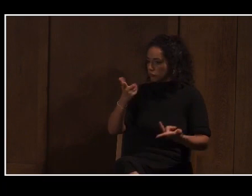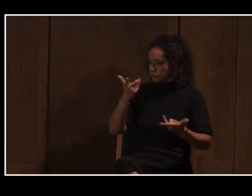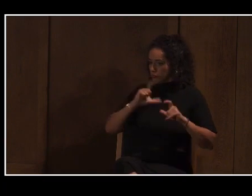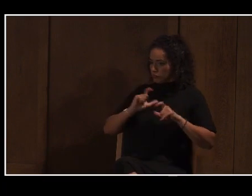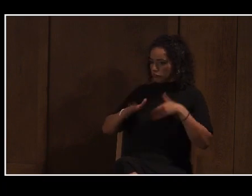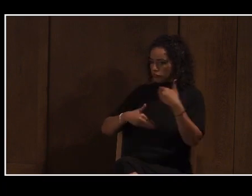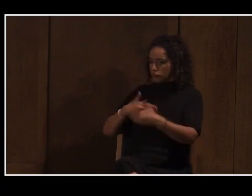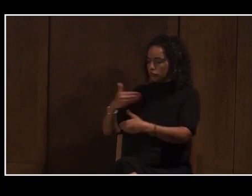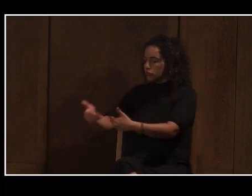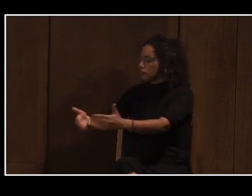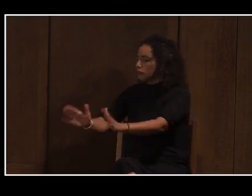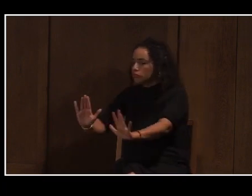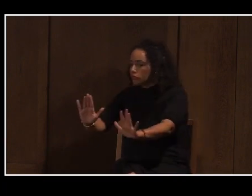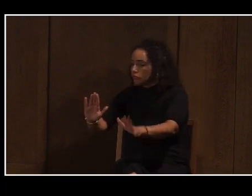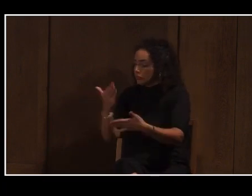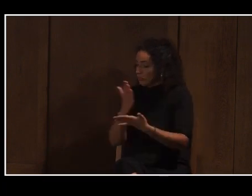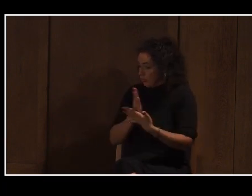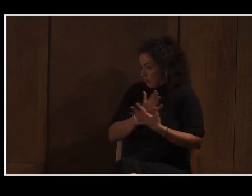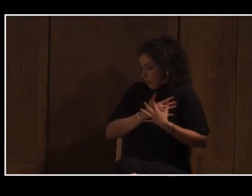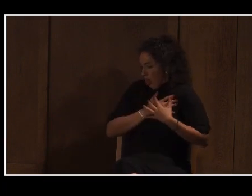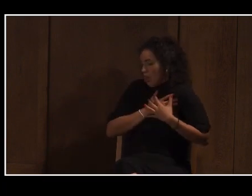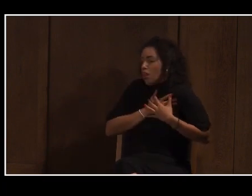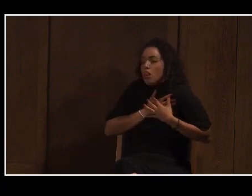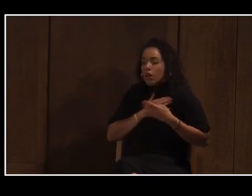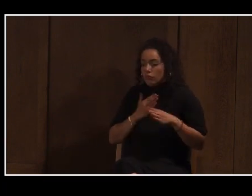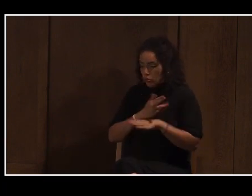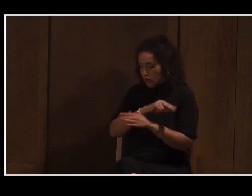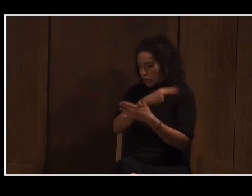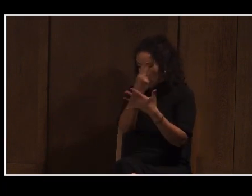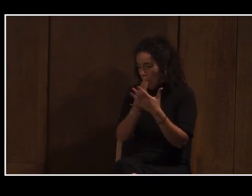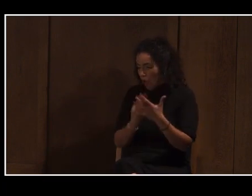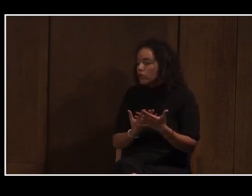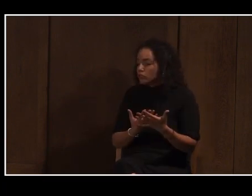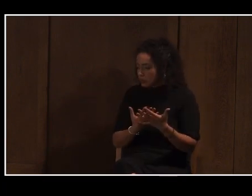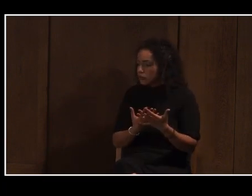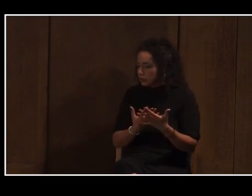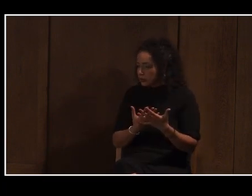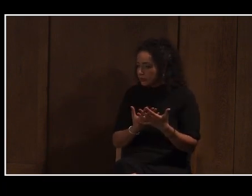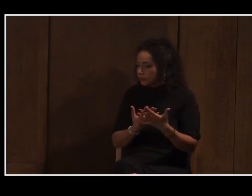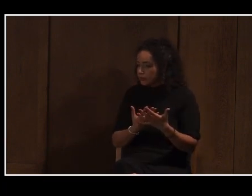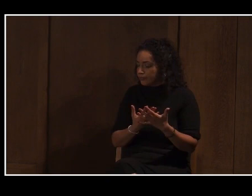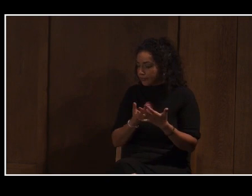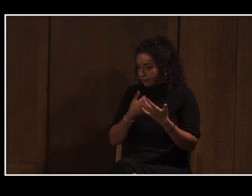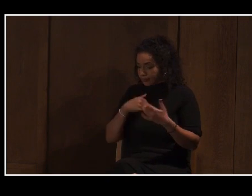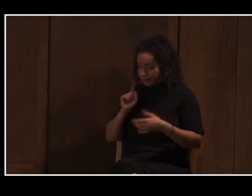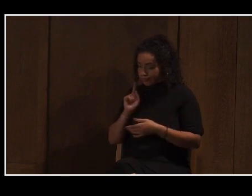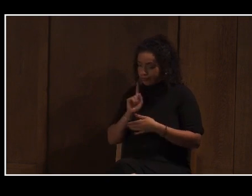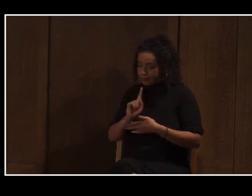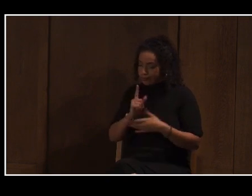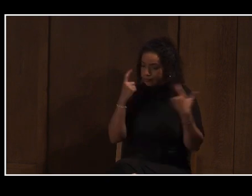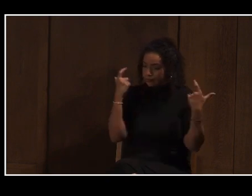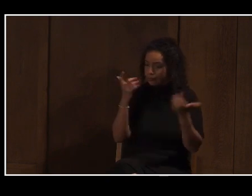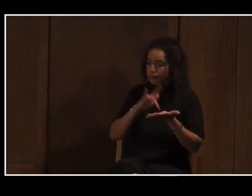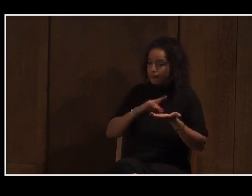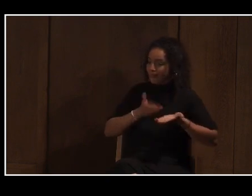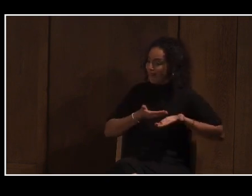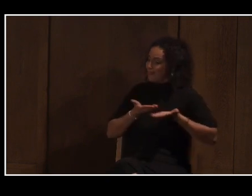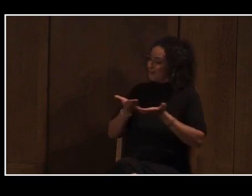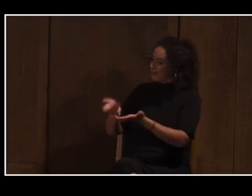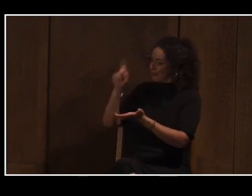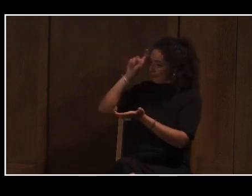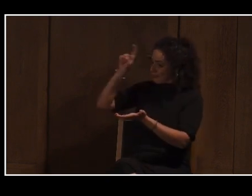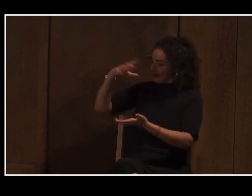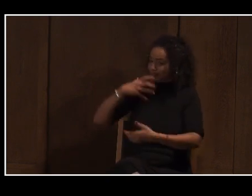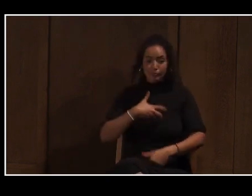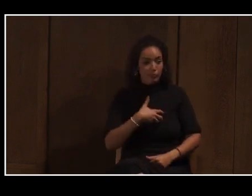besides I loved working in the arts world in so many ways. But then I got back to Mexico City, I presented the idea, and the mayor said,